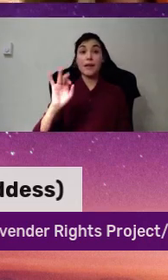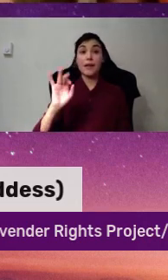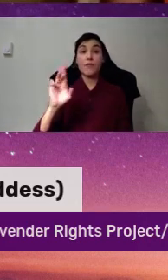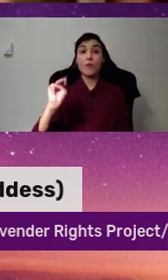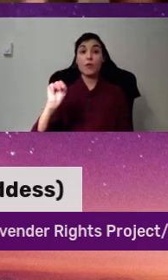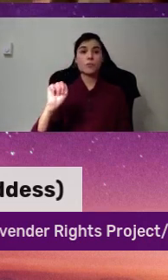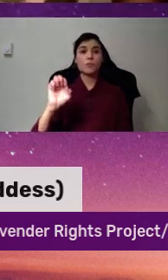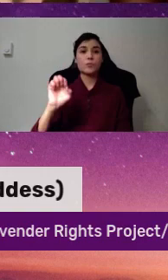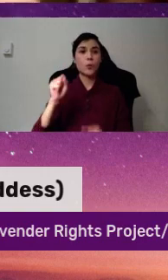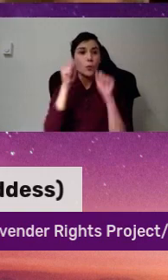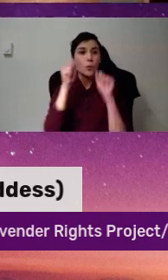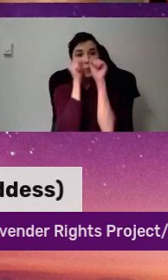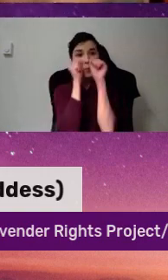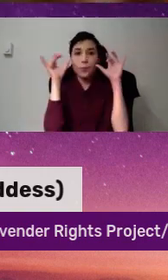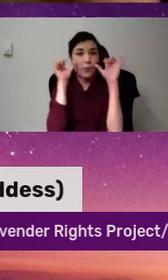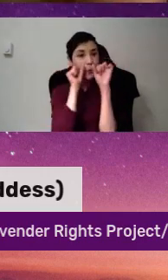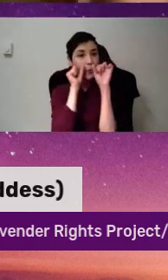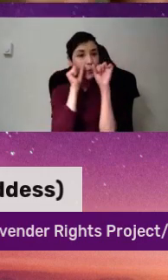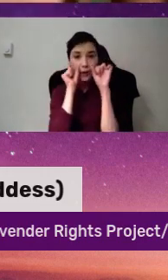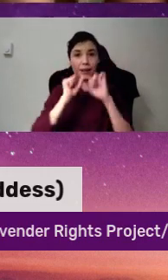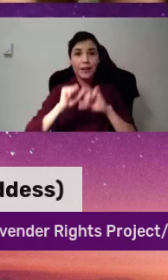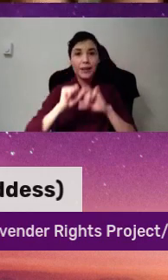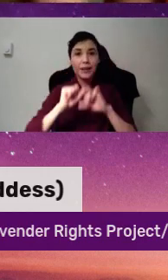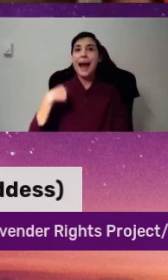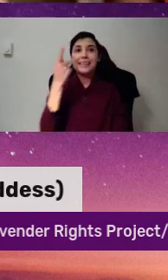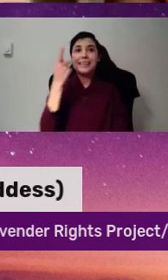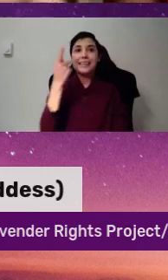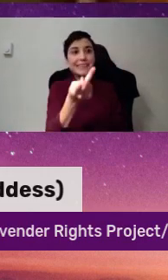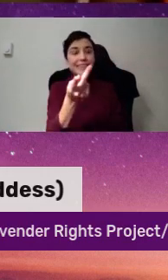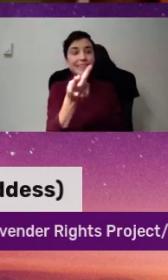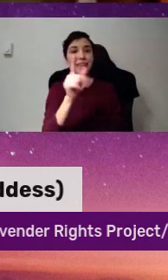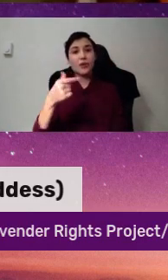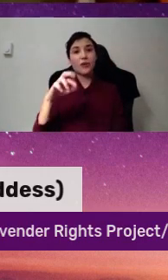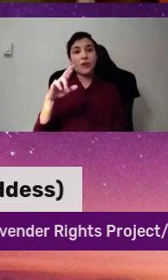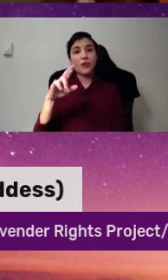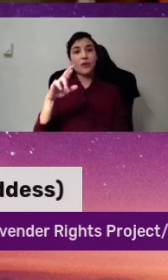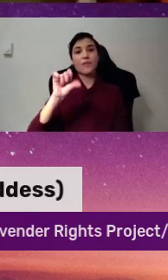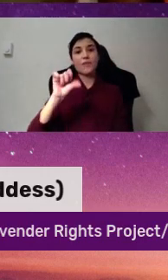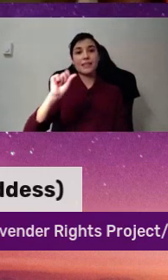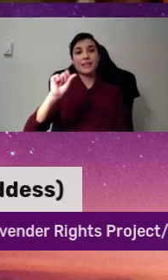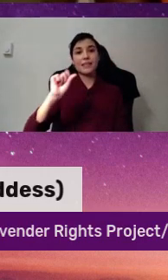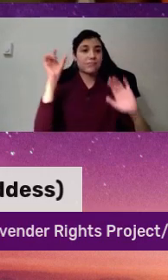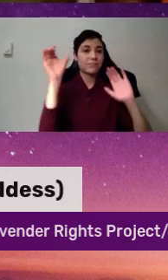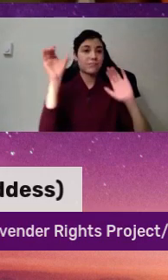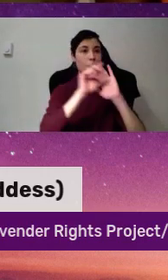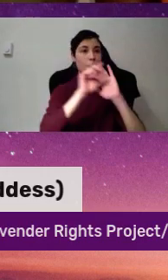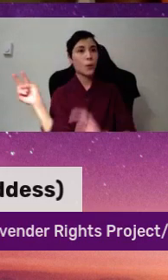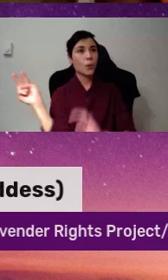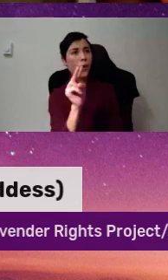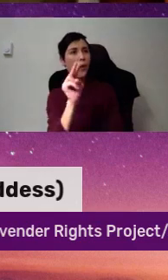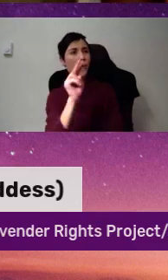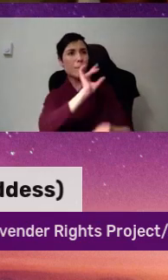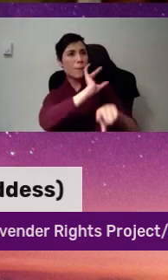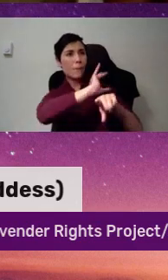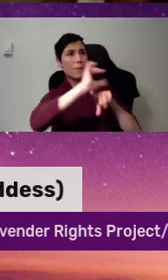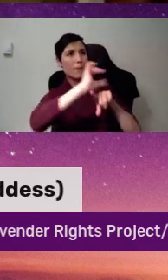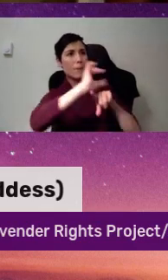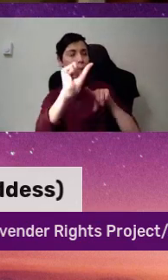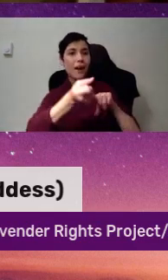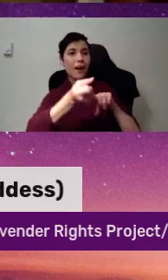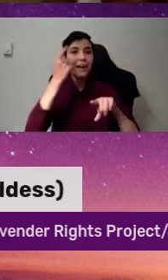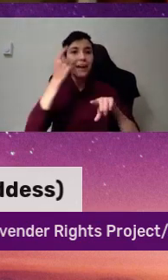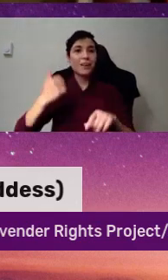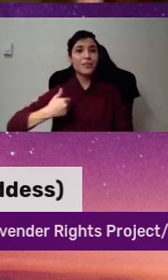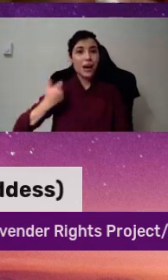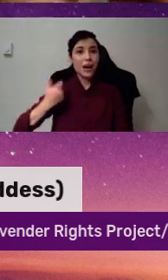realizing young people made them, and like looking at these campaigns and young people are leading them. And so they're teaching me that, every day